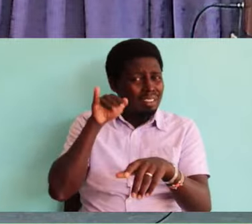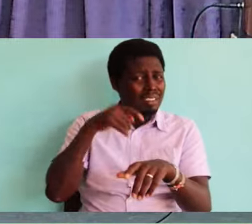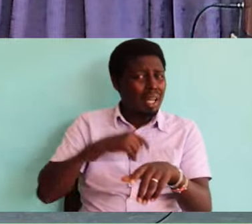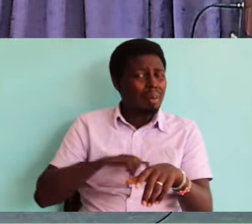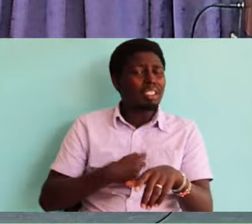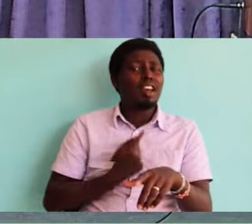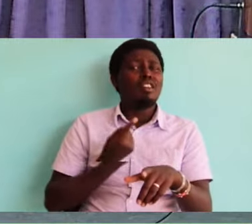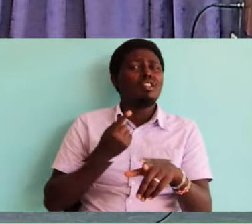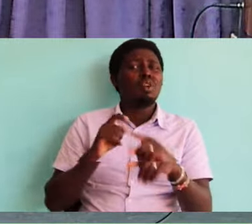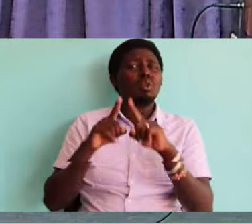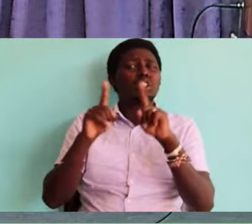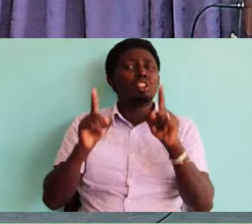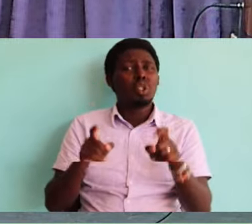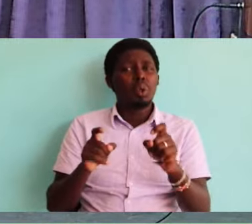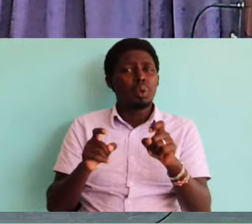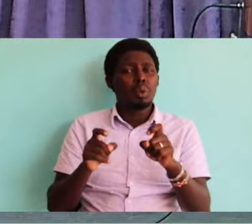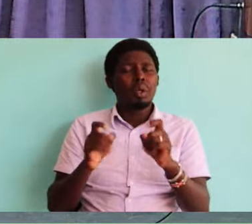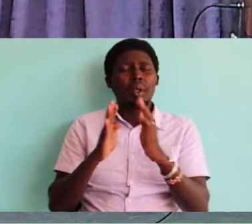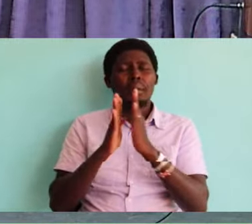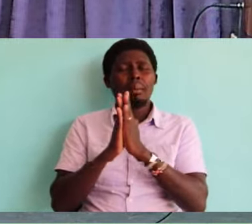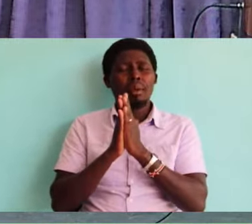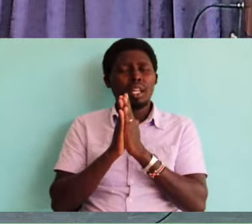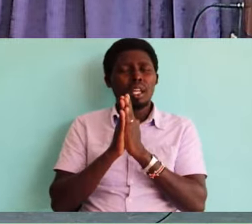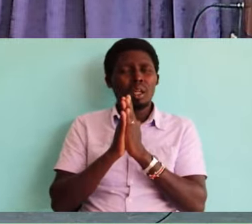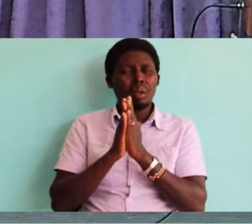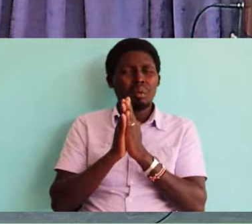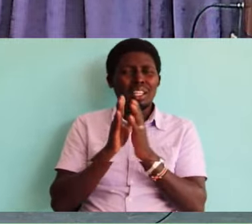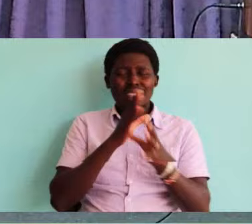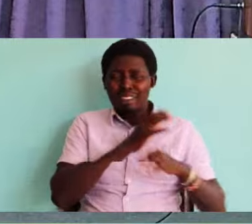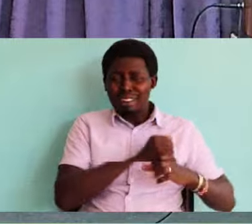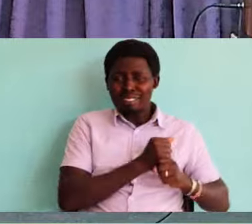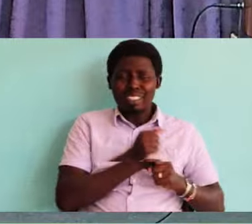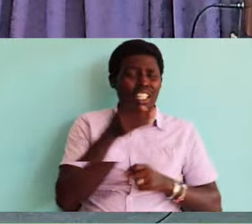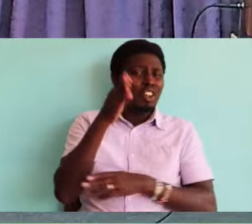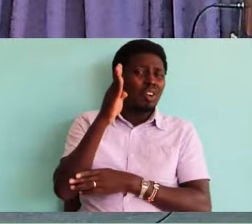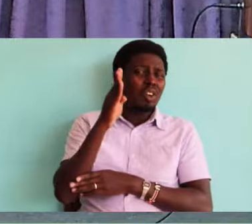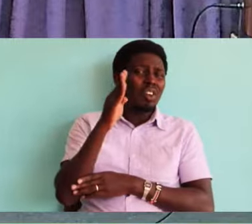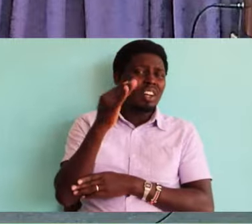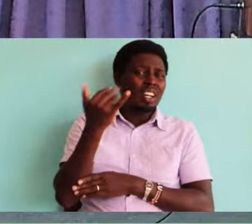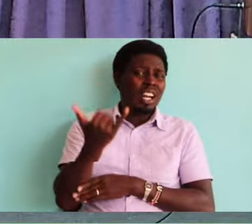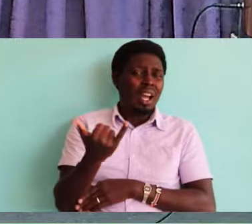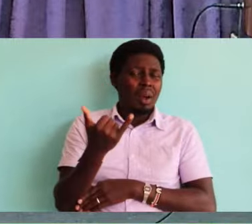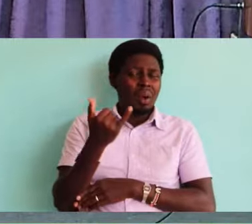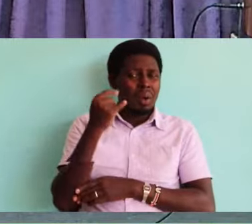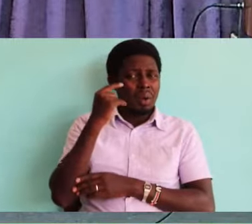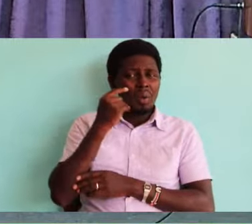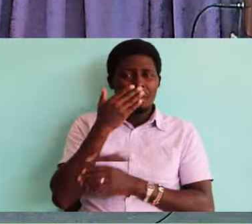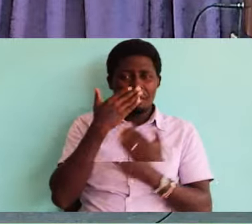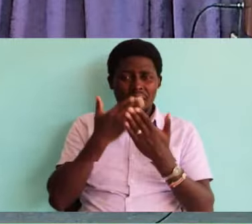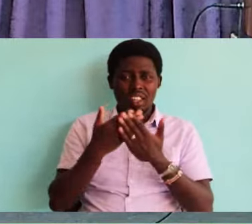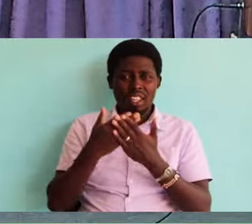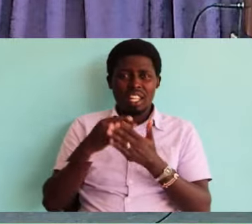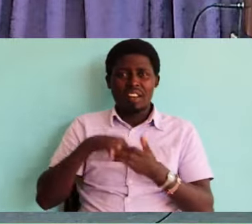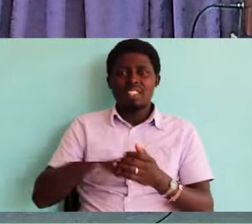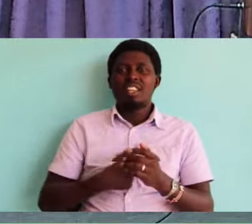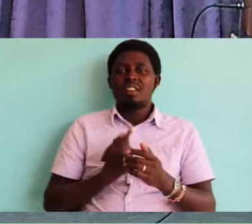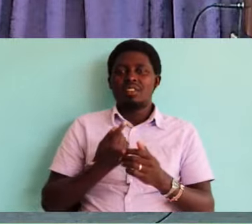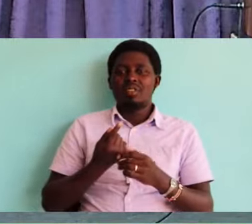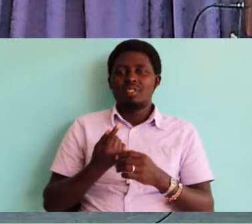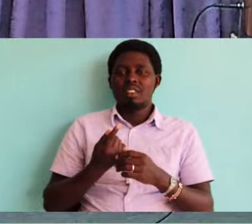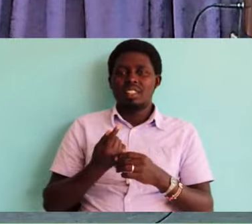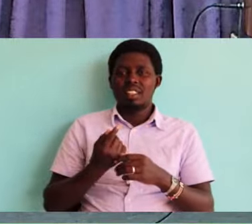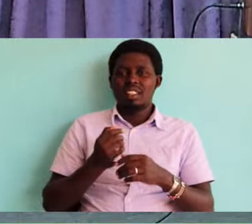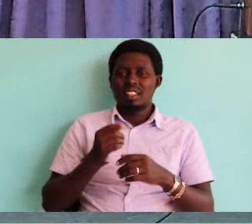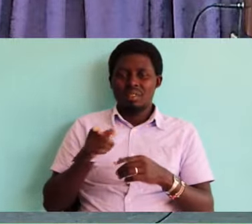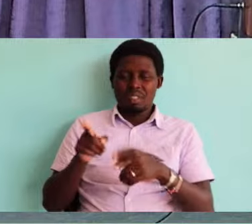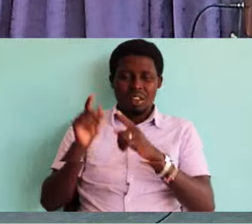ask questions. We prayed, we trusted God, but now we are thanking ourselves. I remember